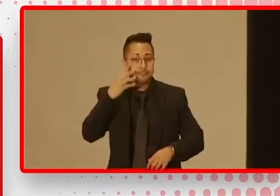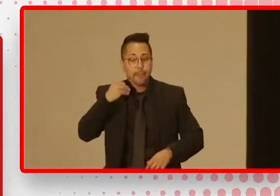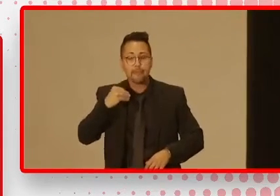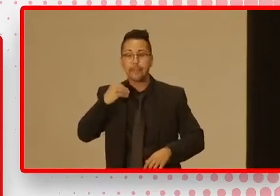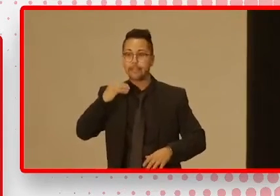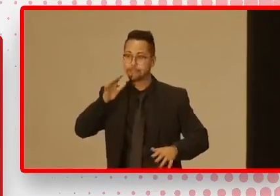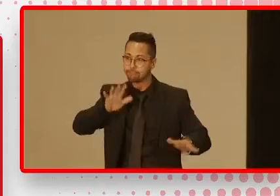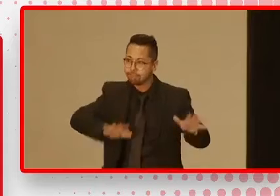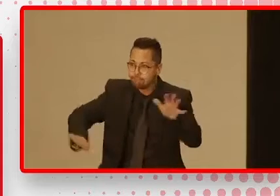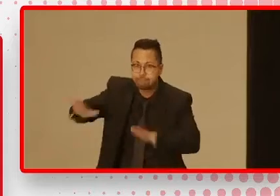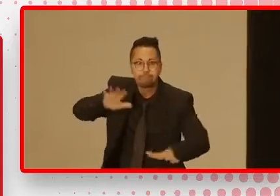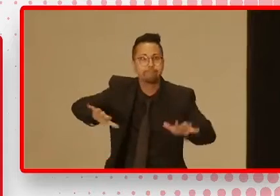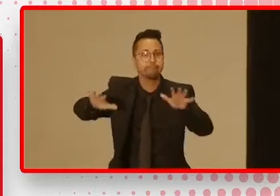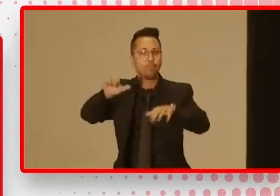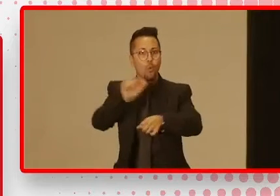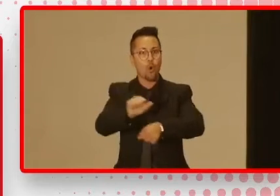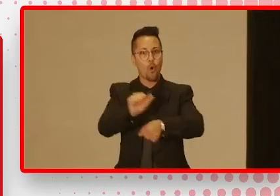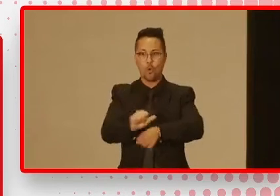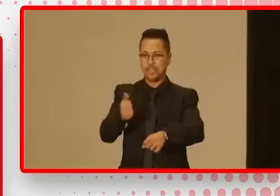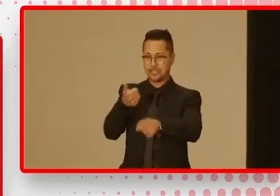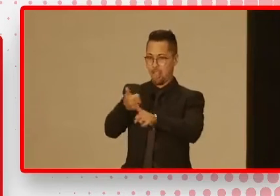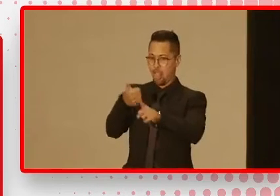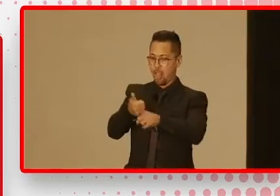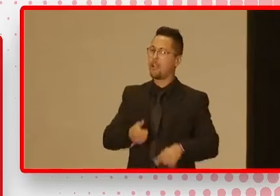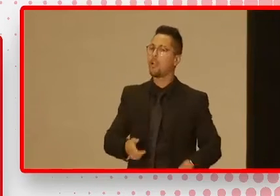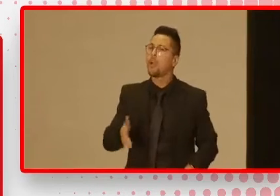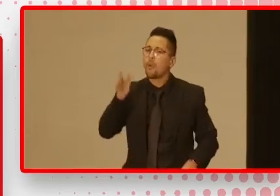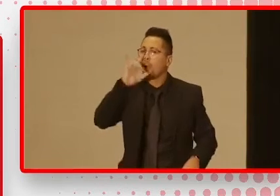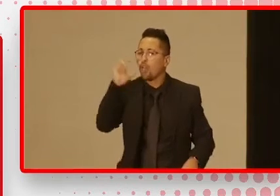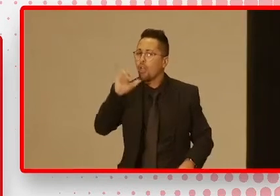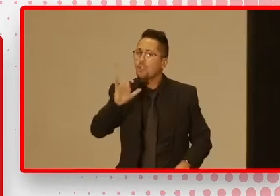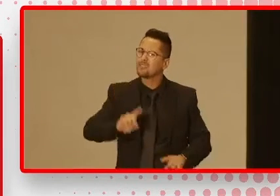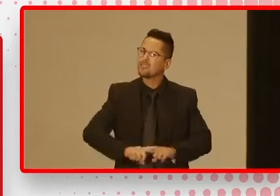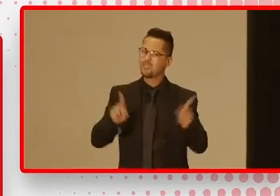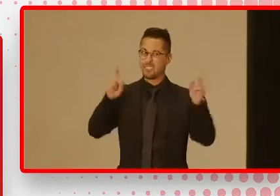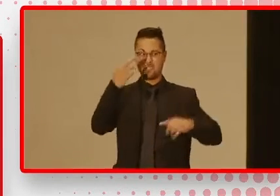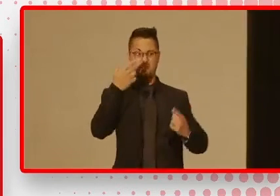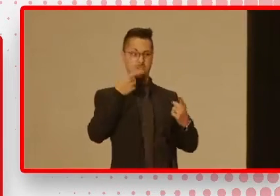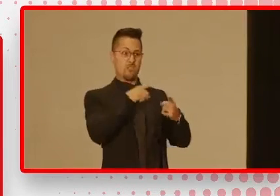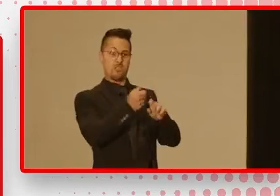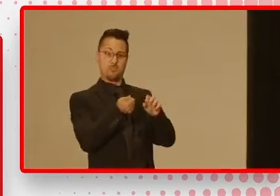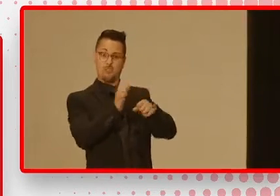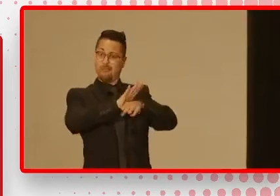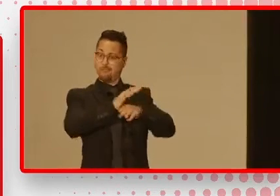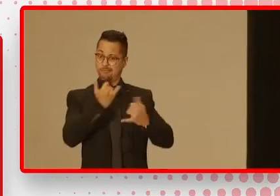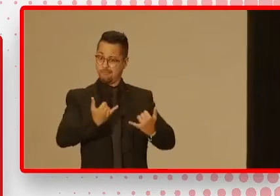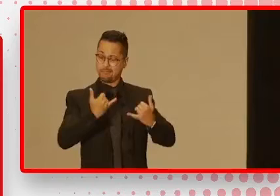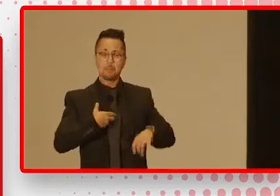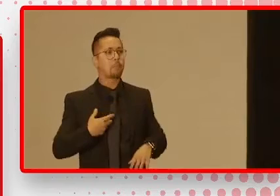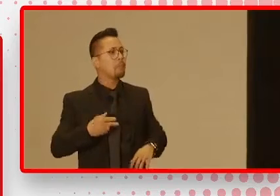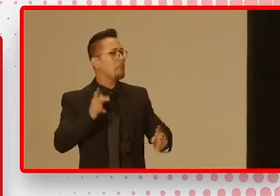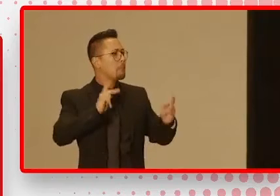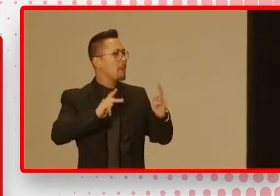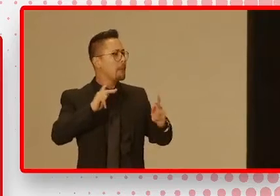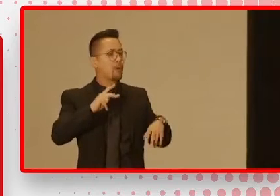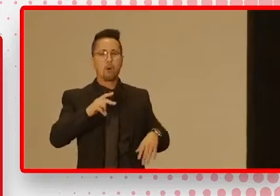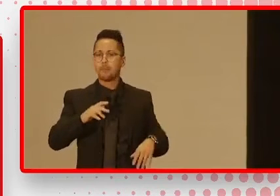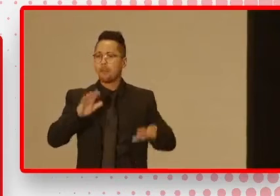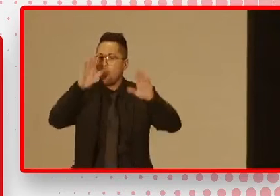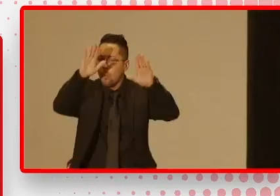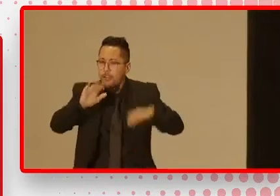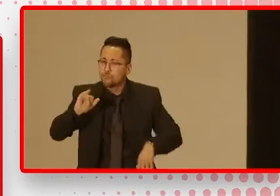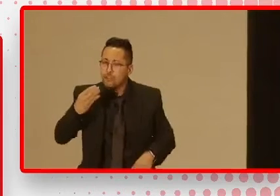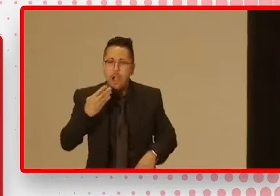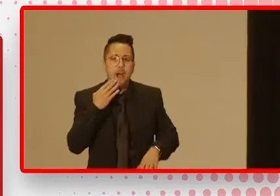It's gonna look very different because in the world of pandemic, people have done a fantastic job of moving